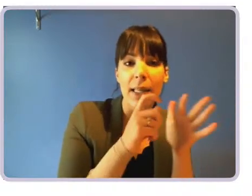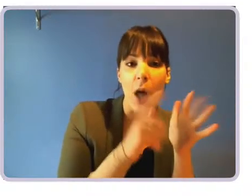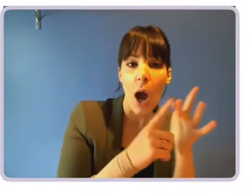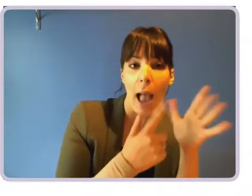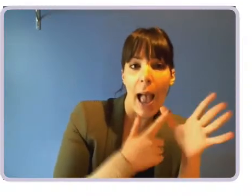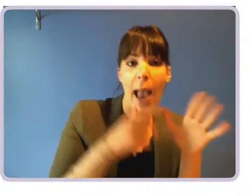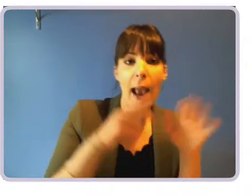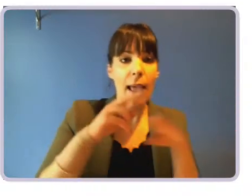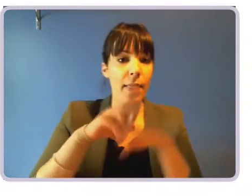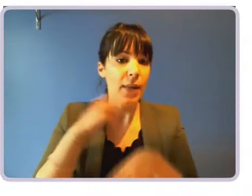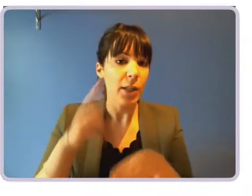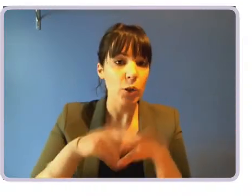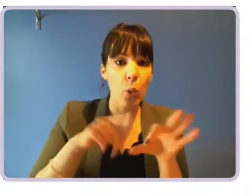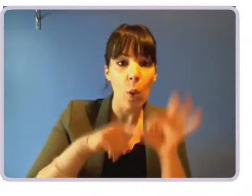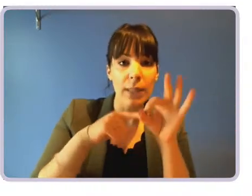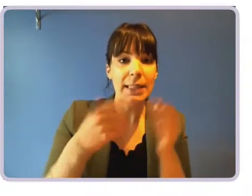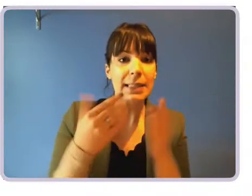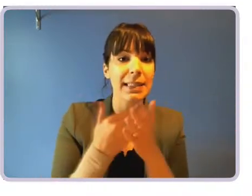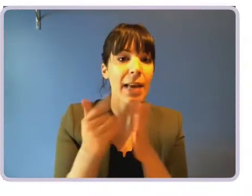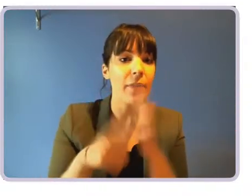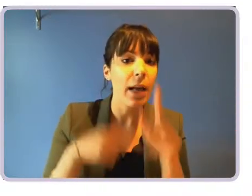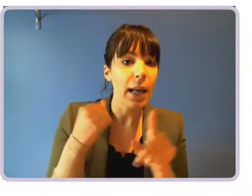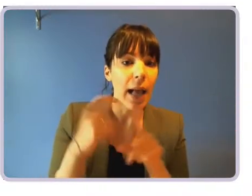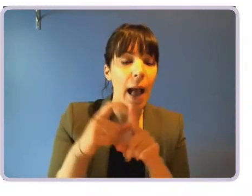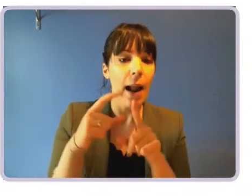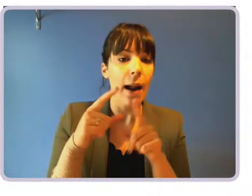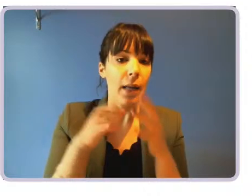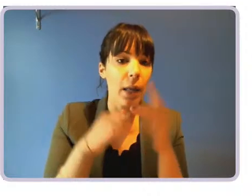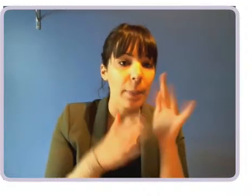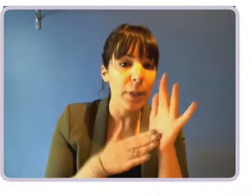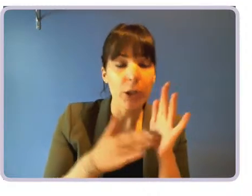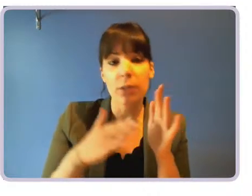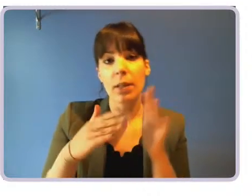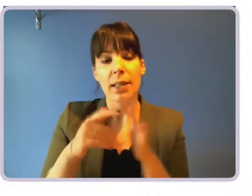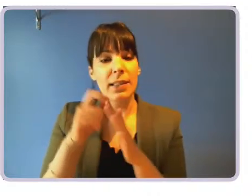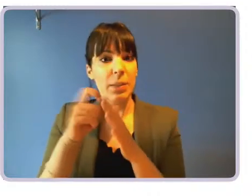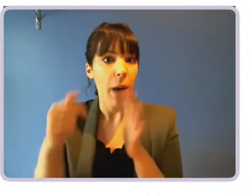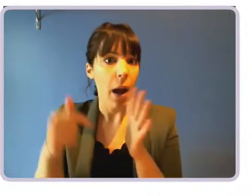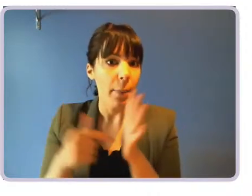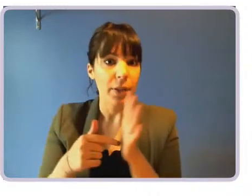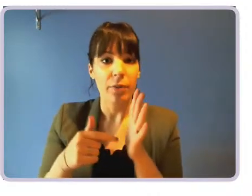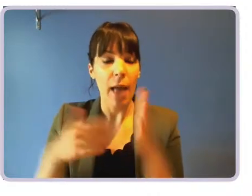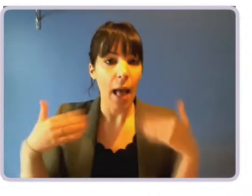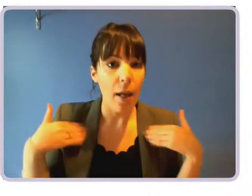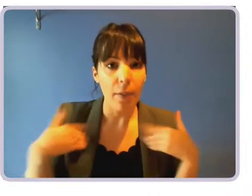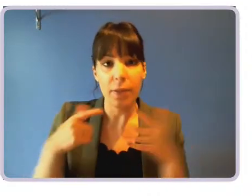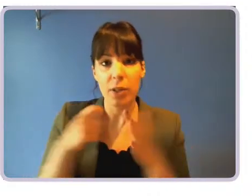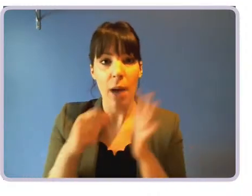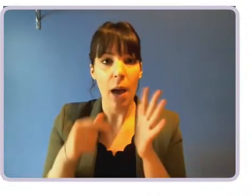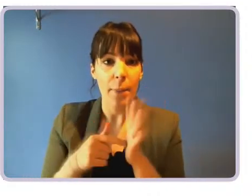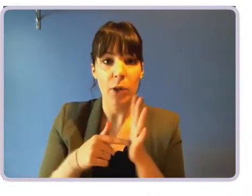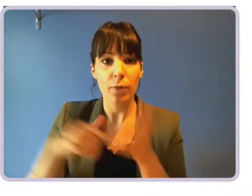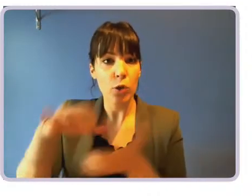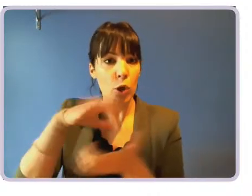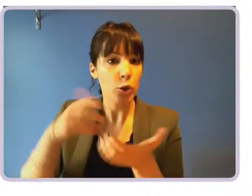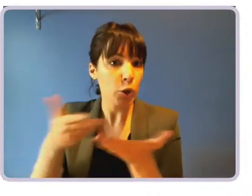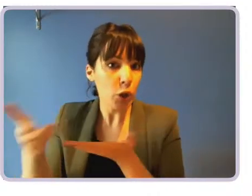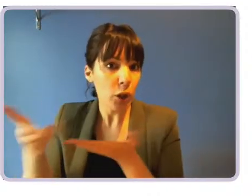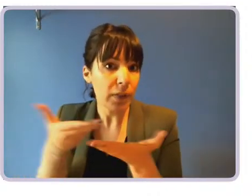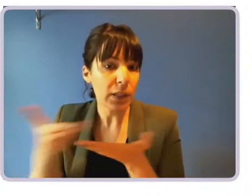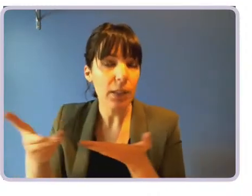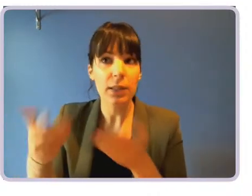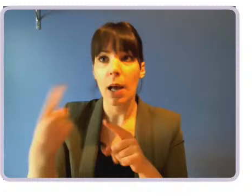Health, the Department of Social Services, and then we have in the states, health, various